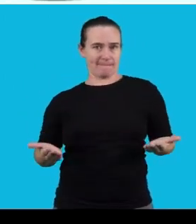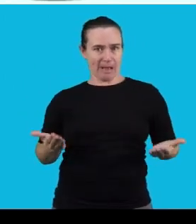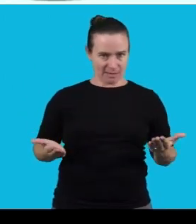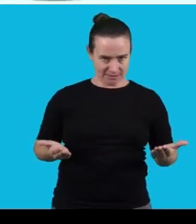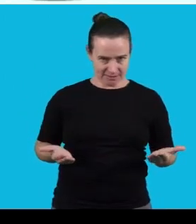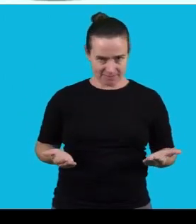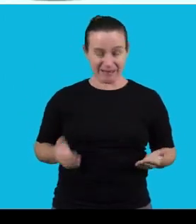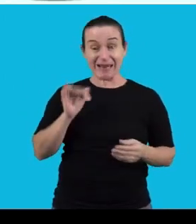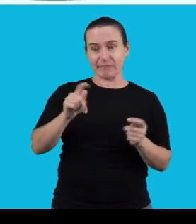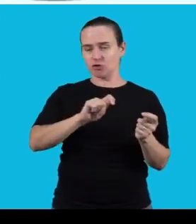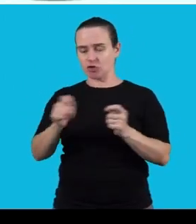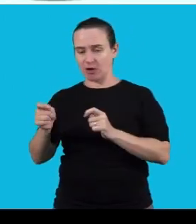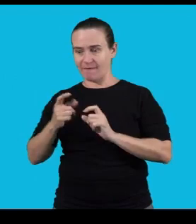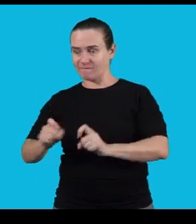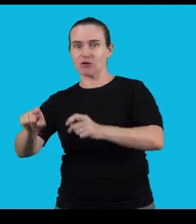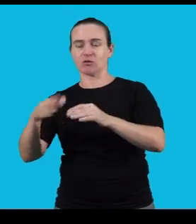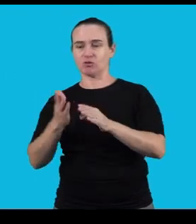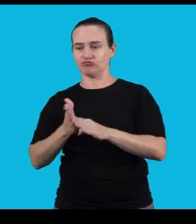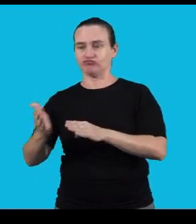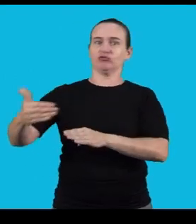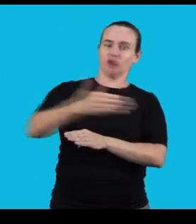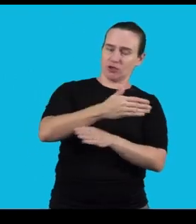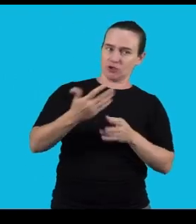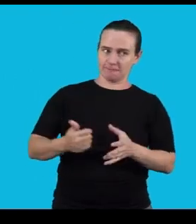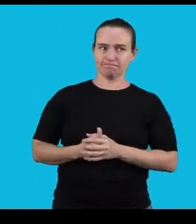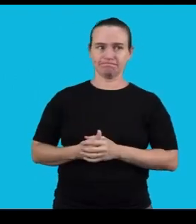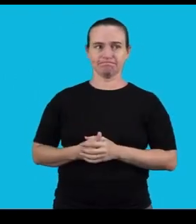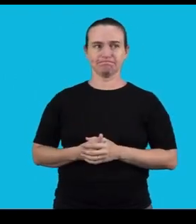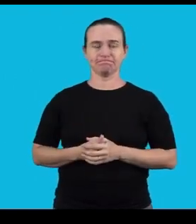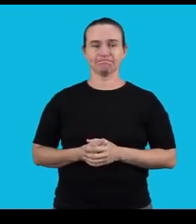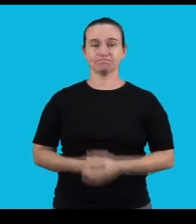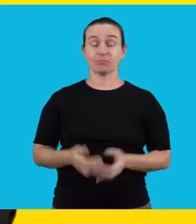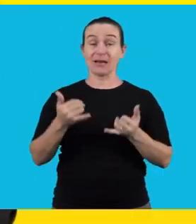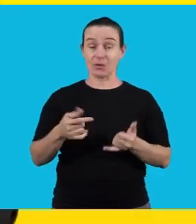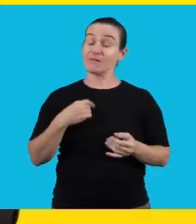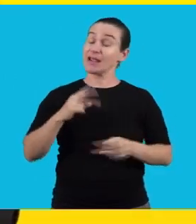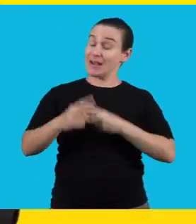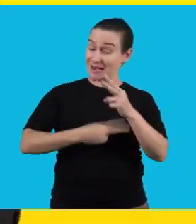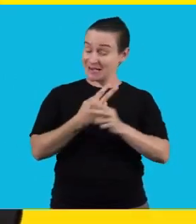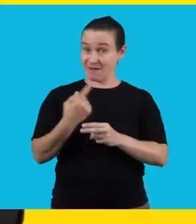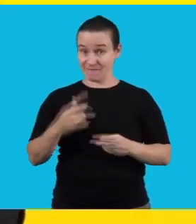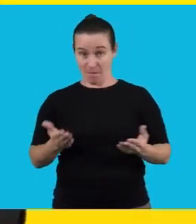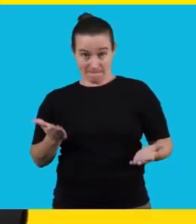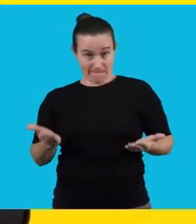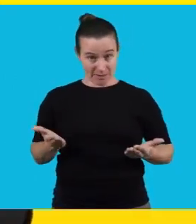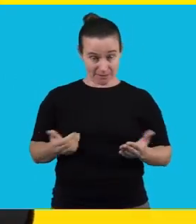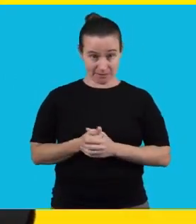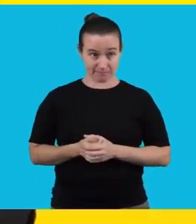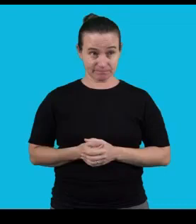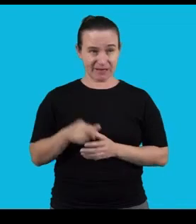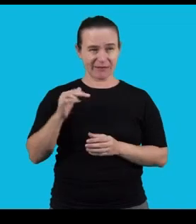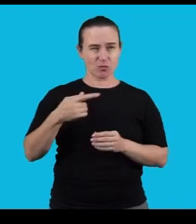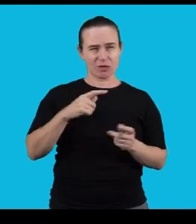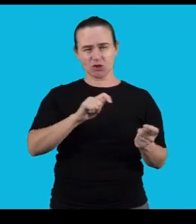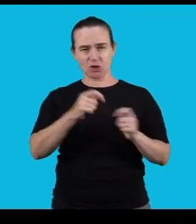of the speed and direction. We then have got balance again for the change in